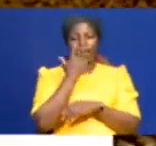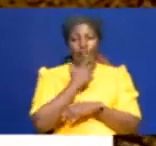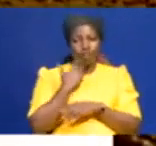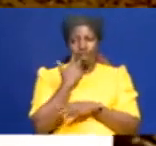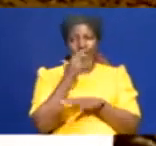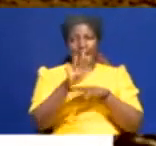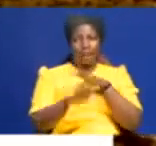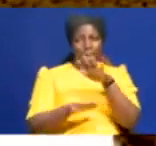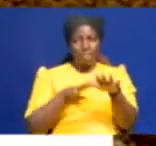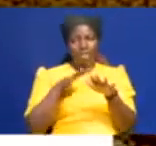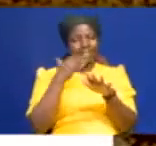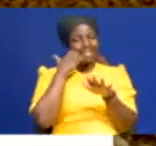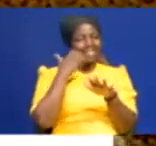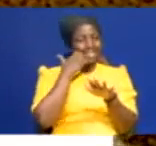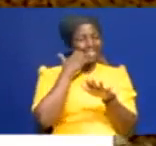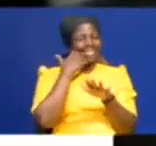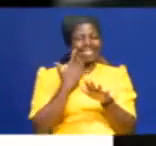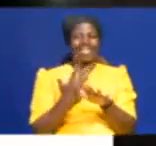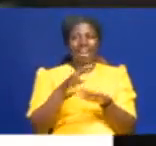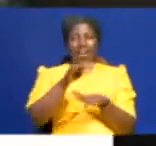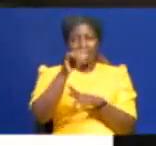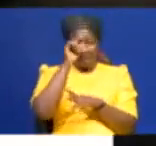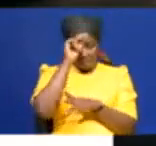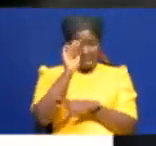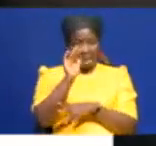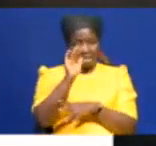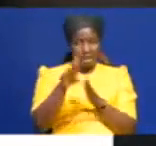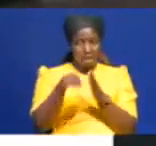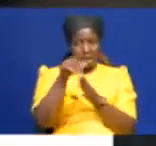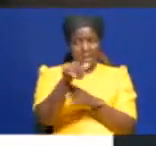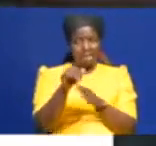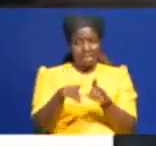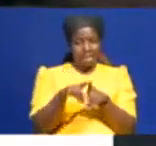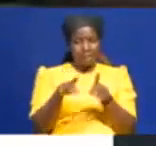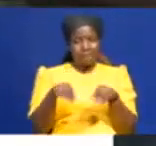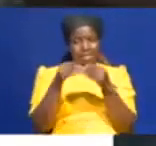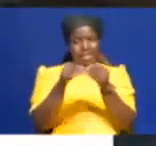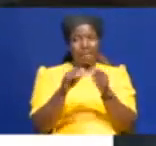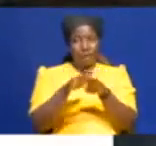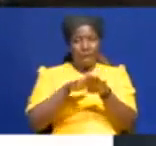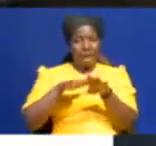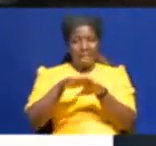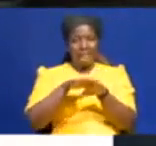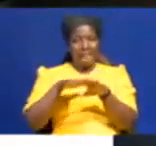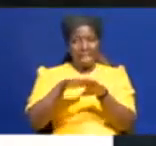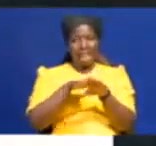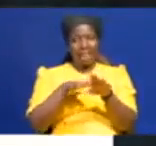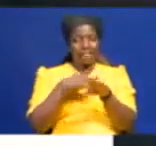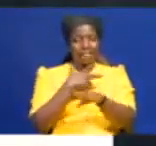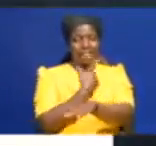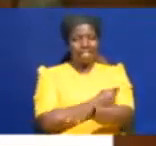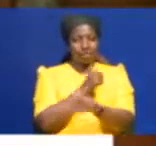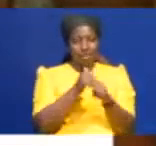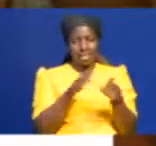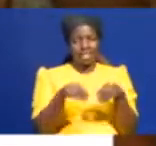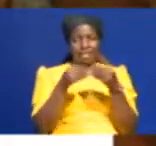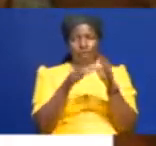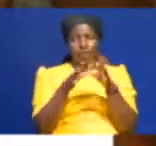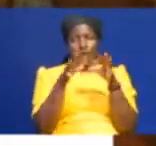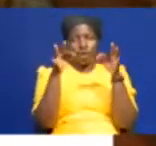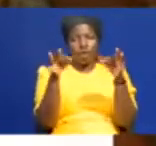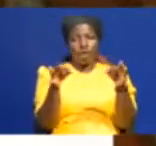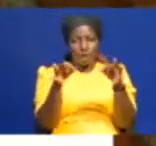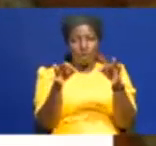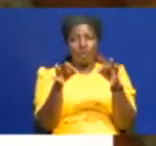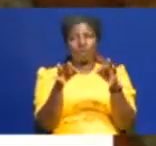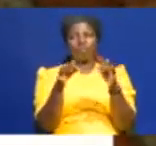Strategic Plan, county governments have been urged to purchase and administer oil-based vaccines that offer longer immunity and ease